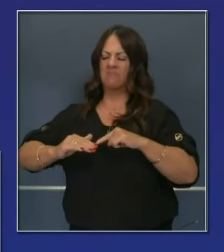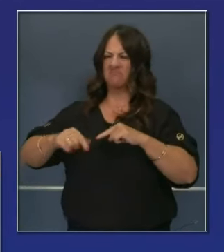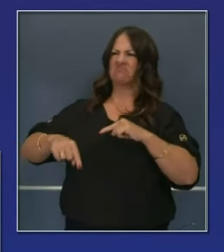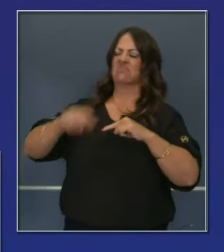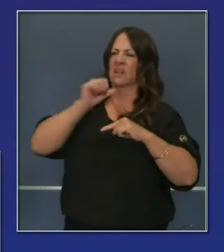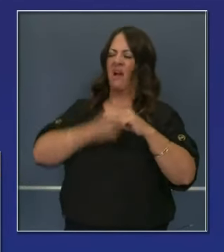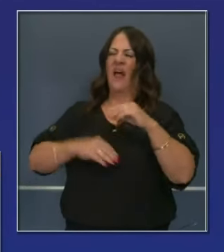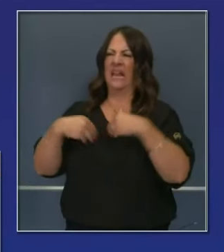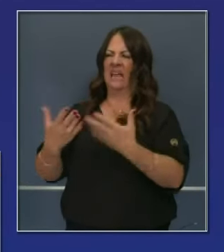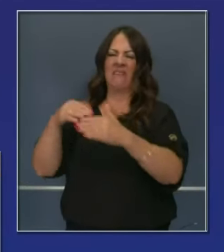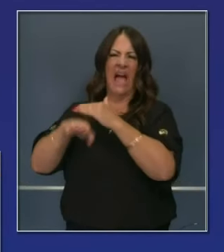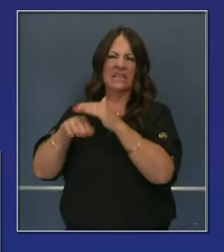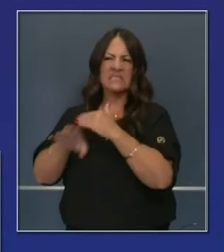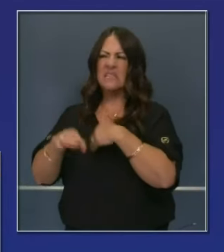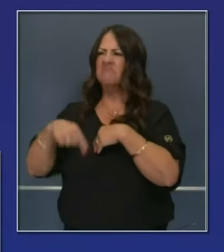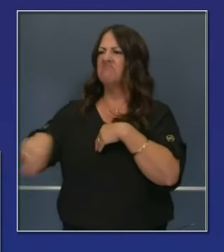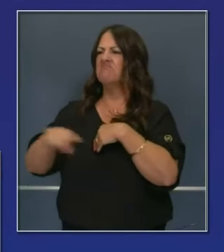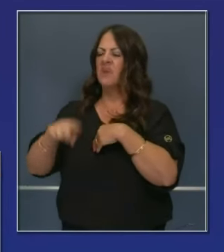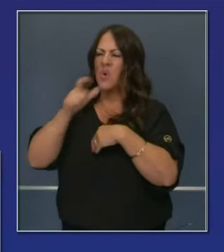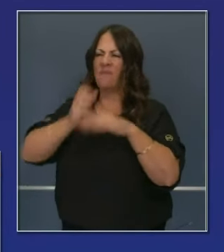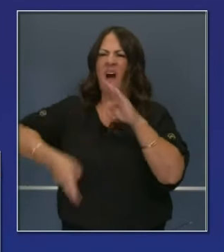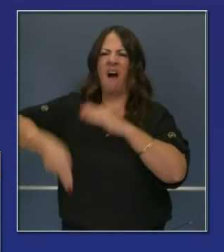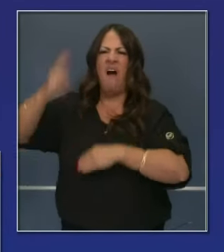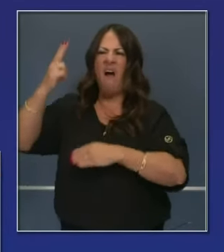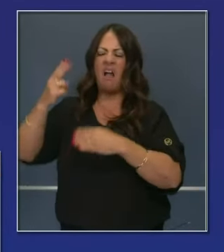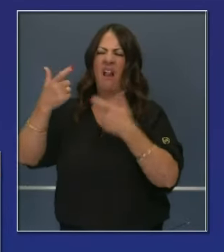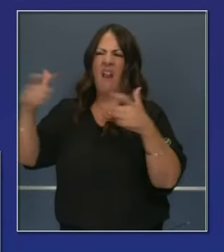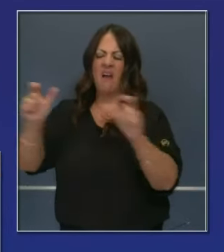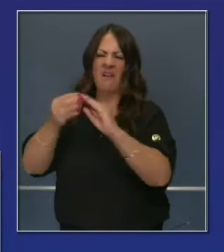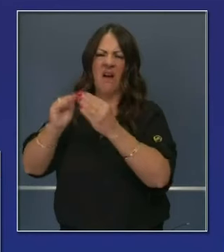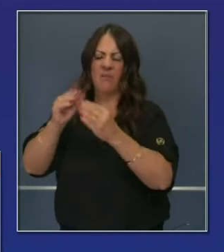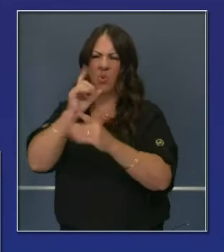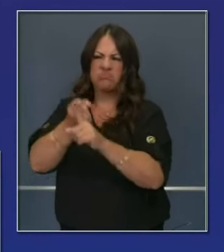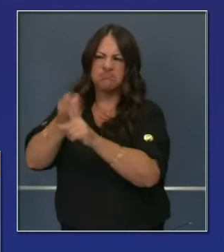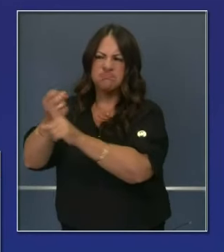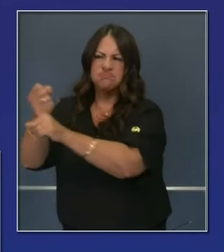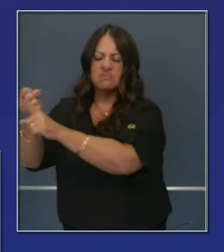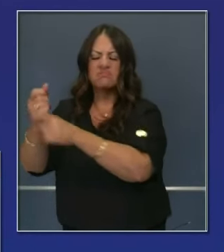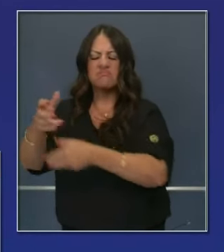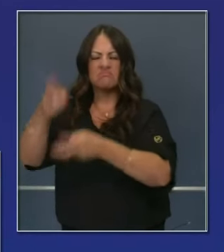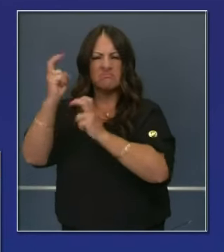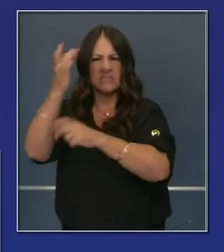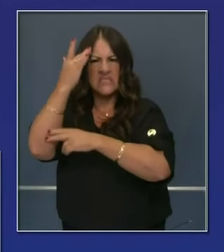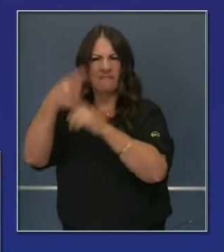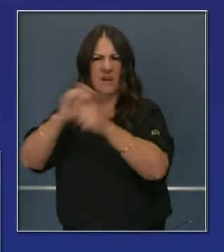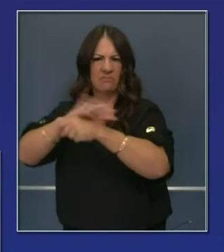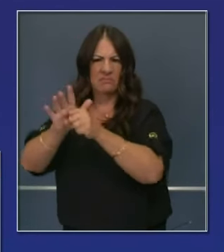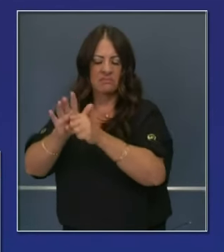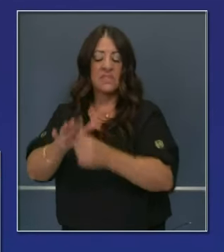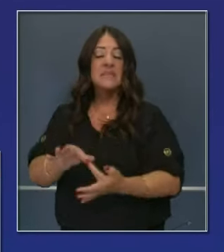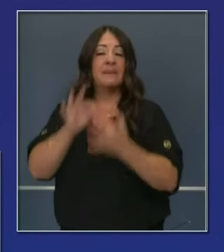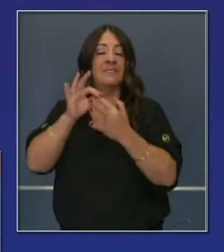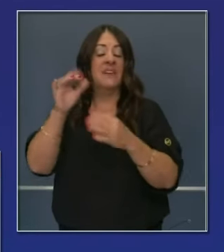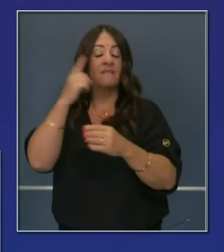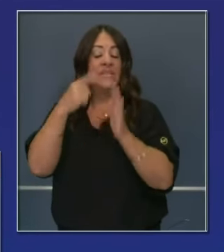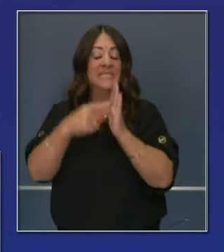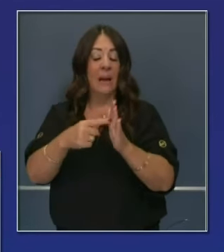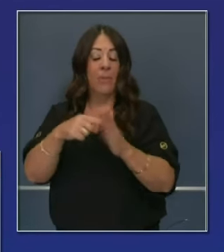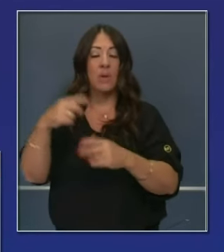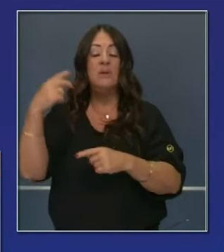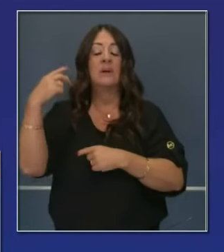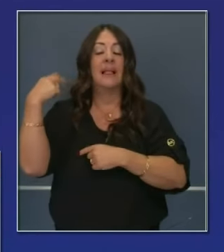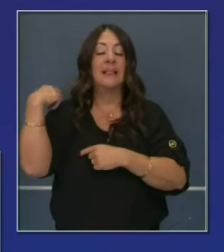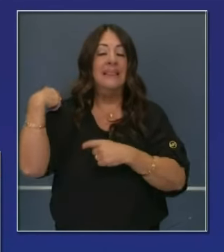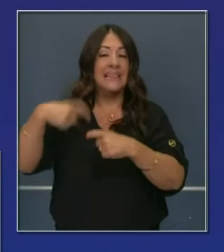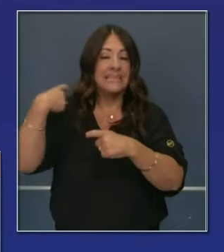equity lens, issues related to racial minorities in the state of California, particularly the Latino community, African American community,